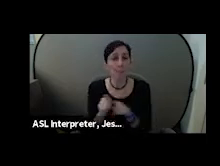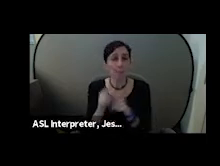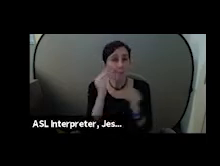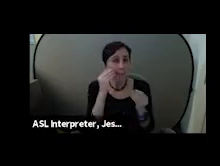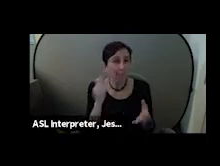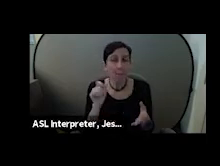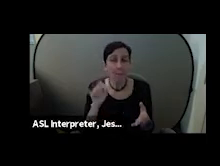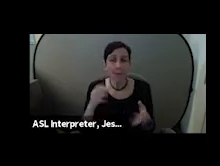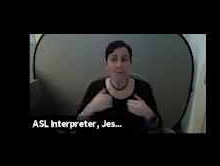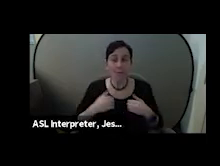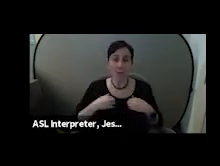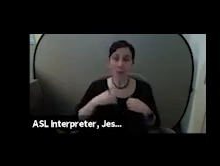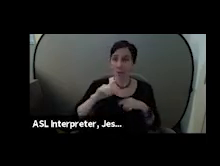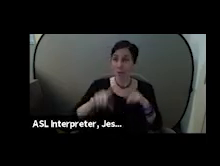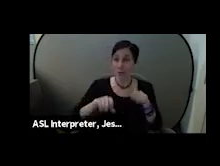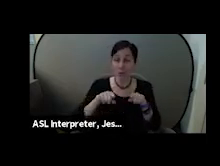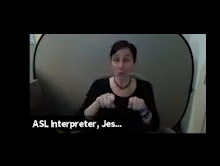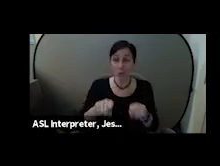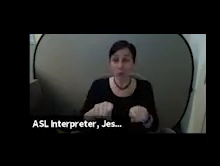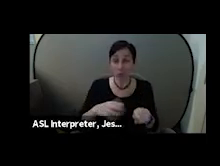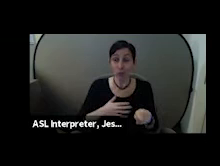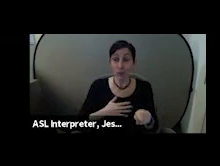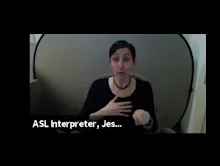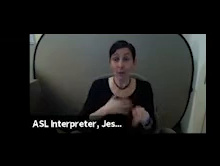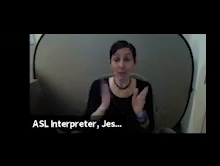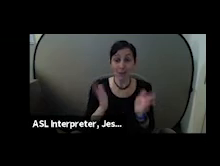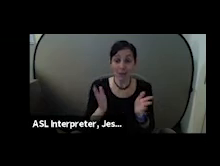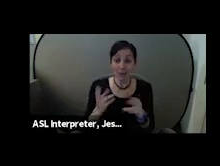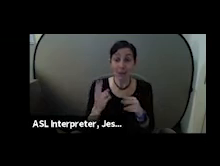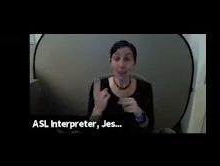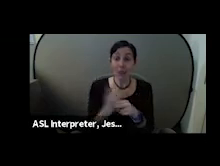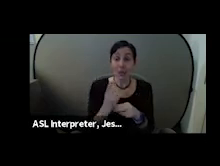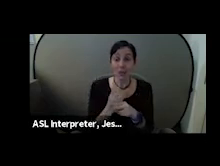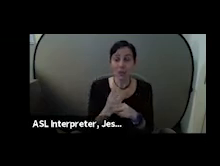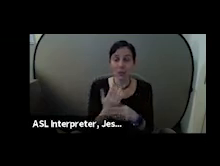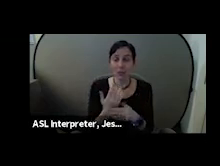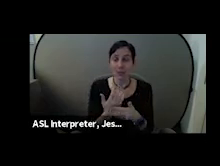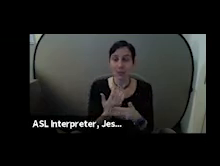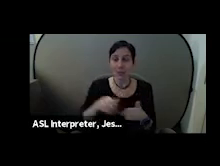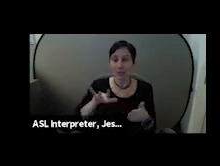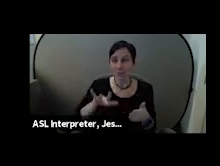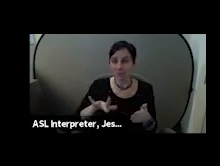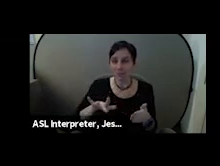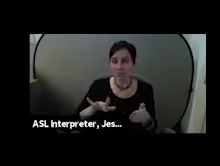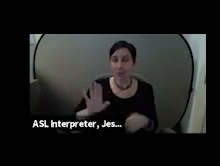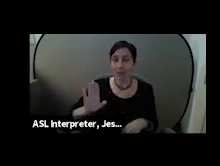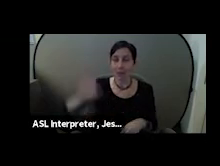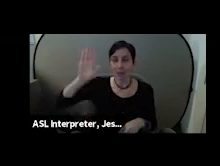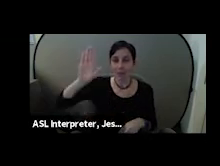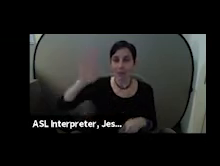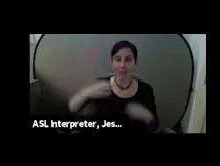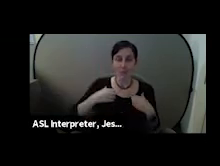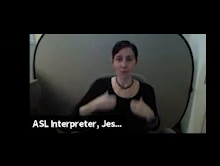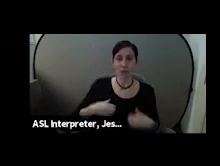have questions along the way, please use the digital hand, and Rabbi Marissa will be watching out